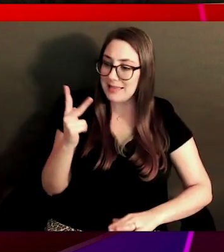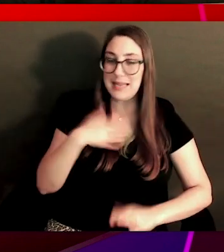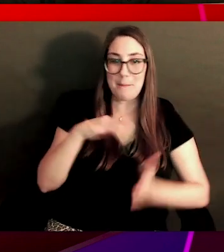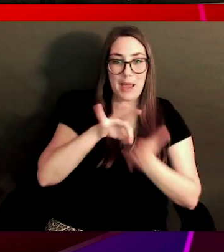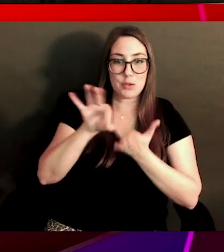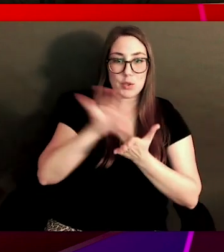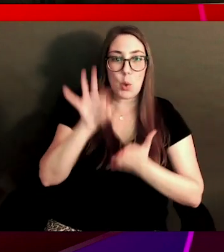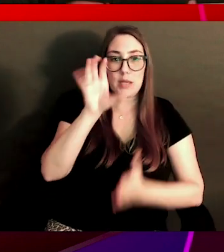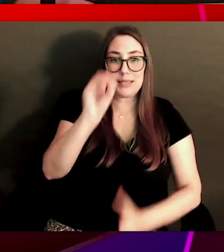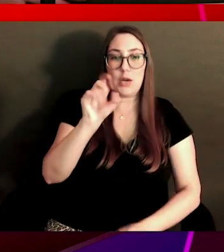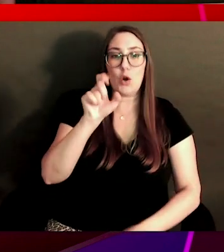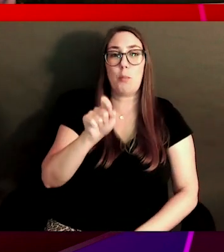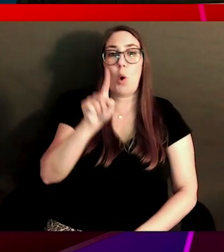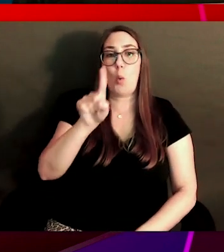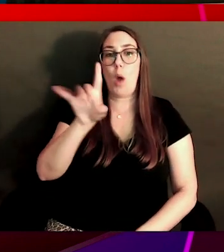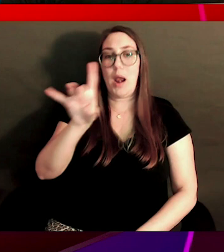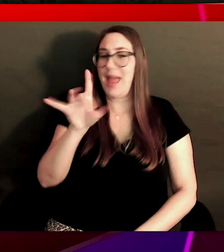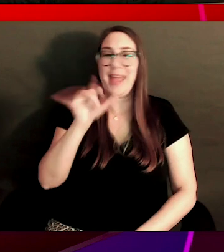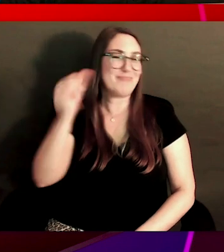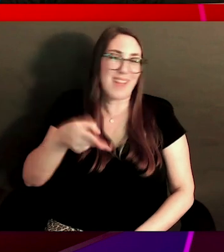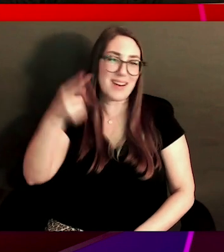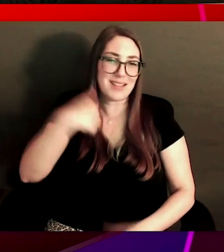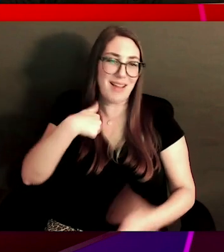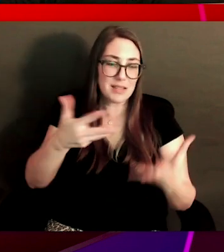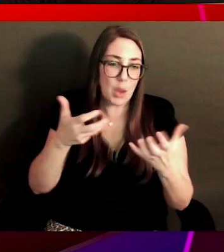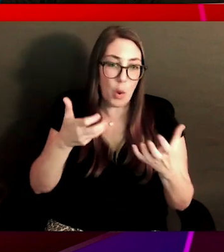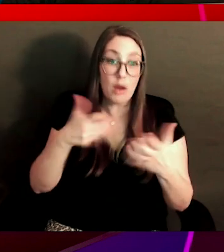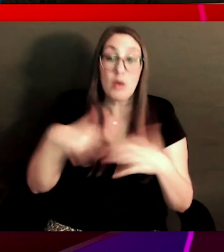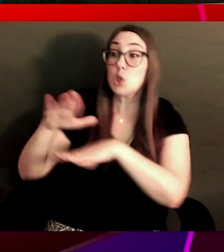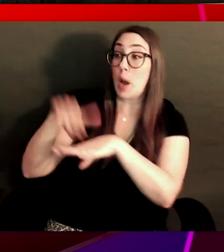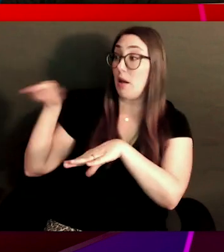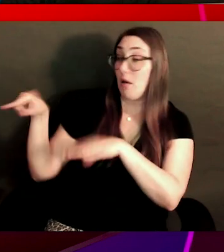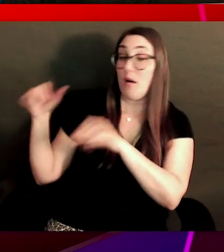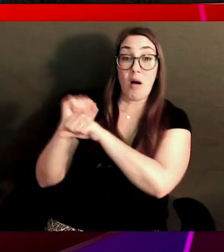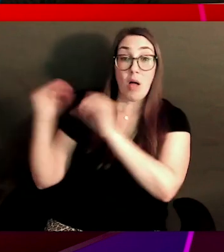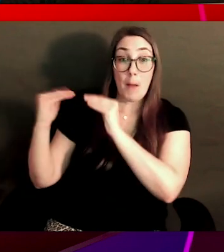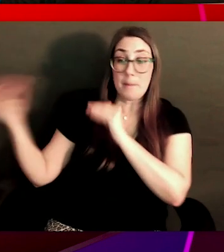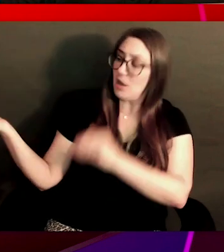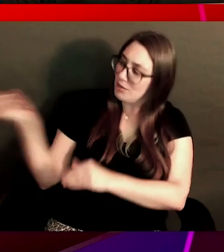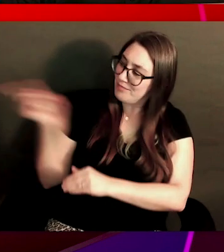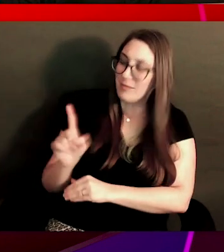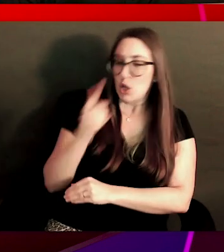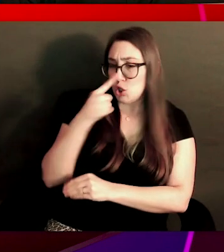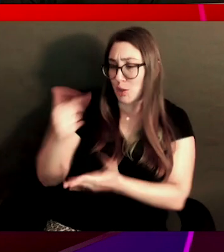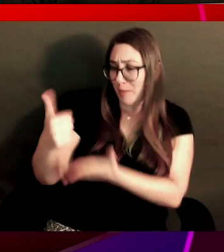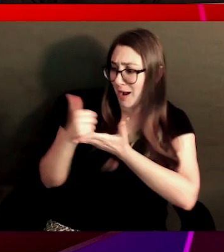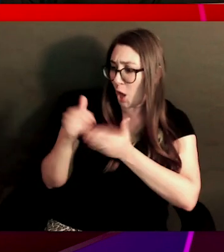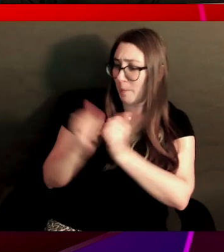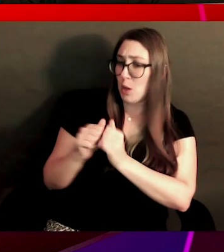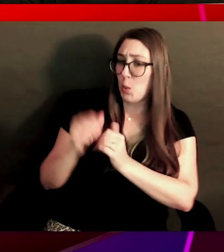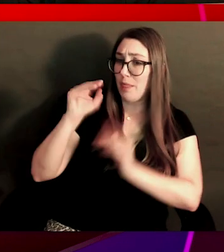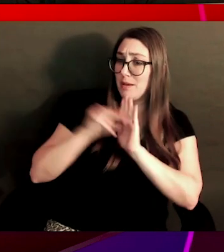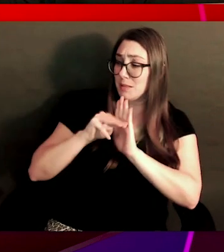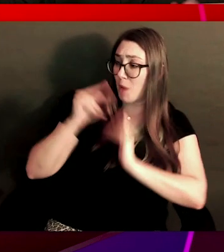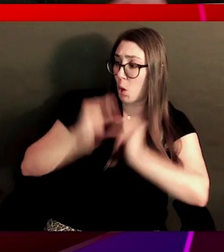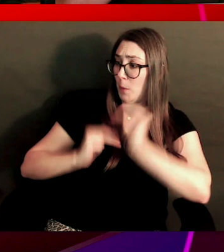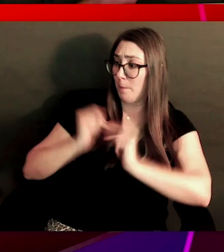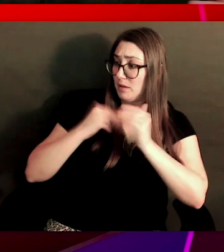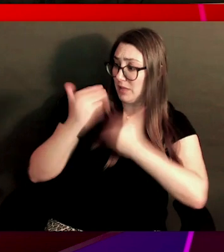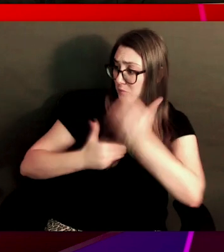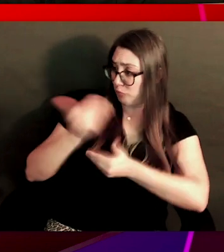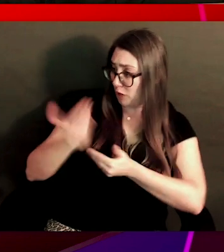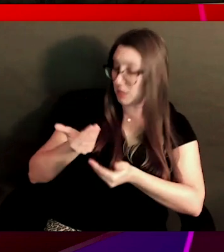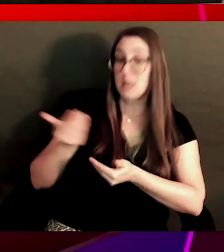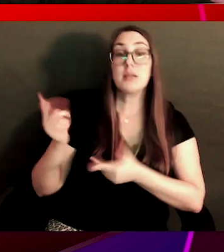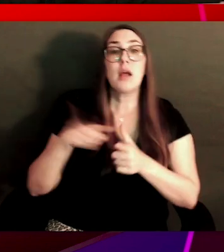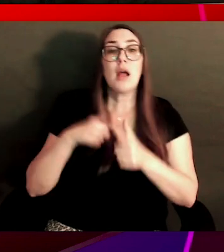as high as I want it to be. So I can call in a peer to say, hey, can you help me with this model building process? I'm going to jump to